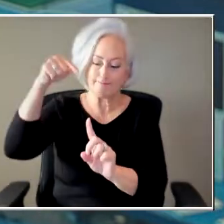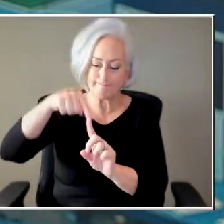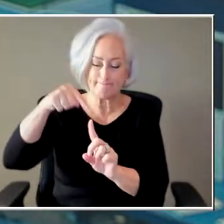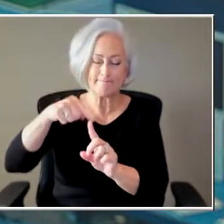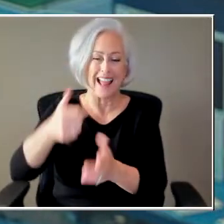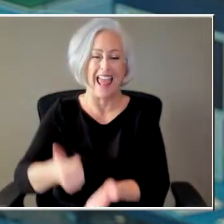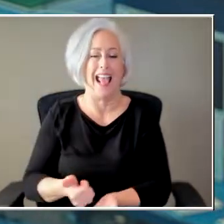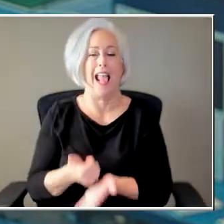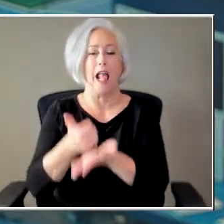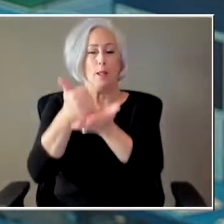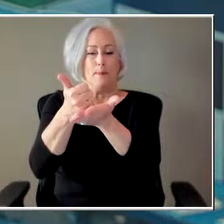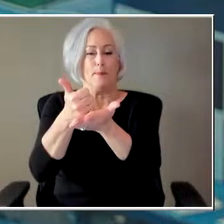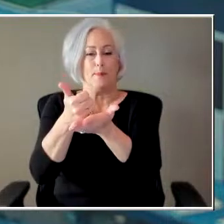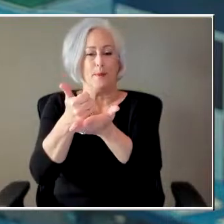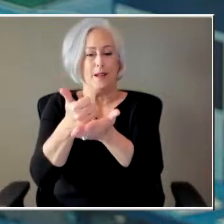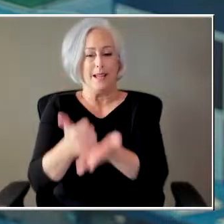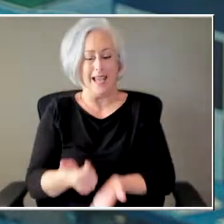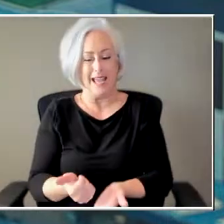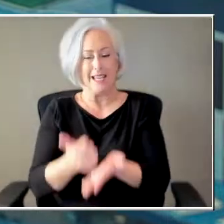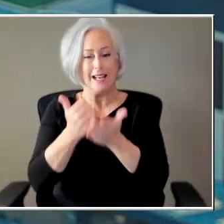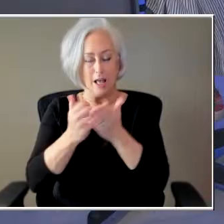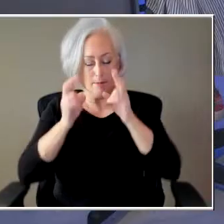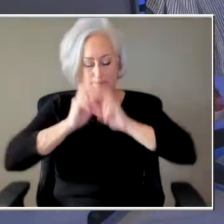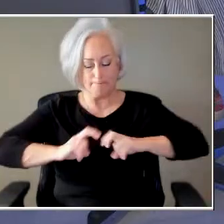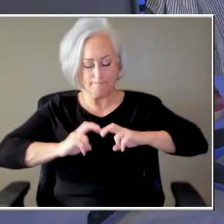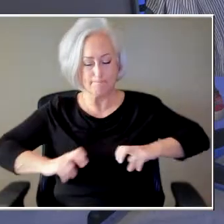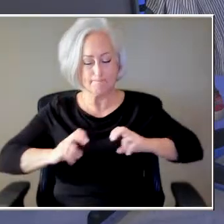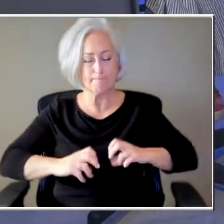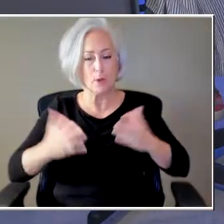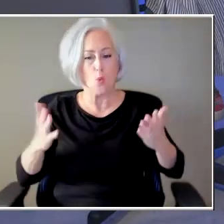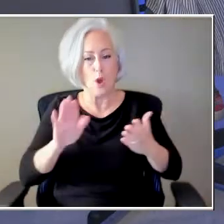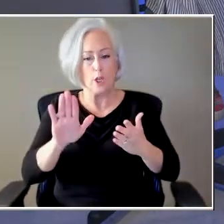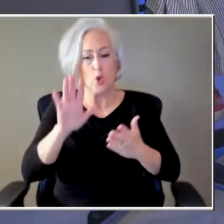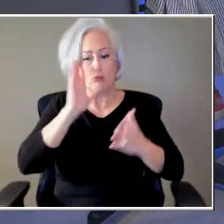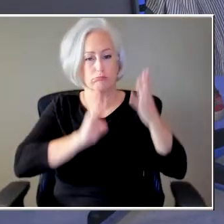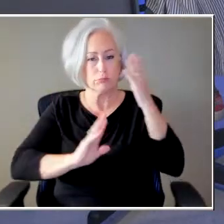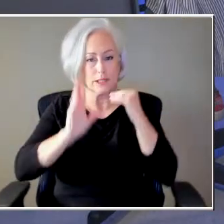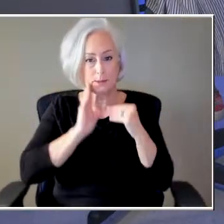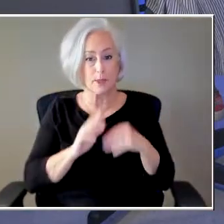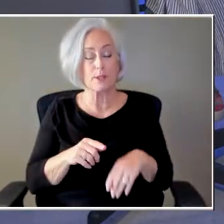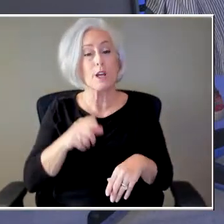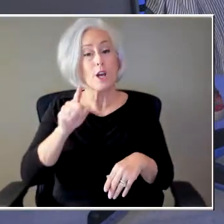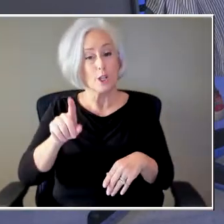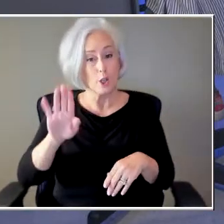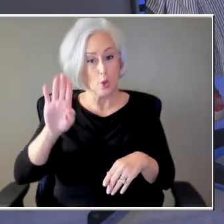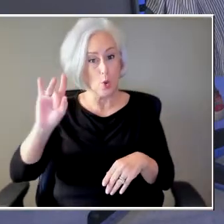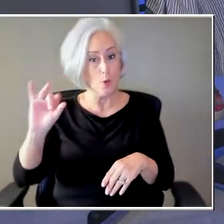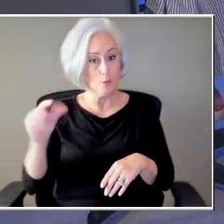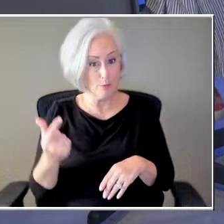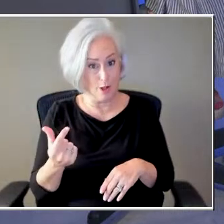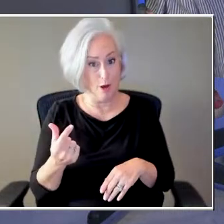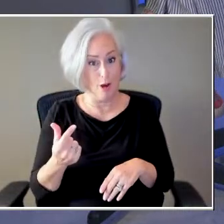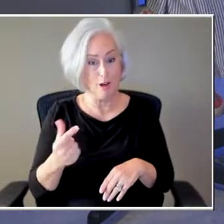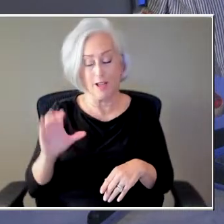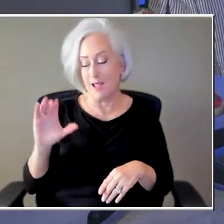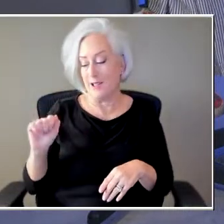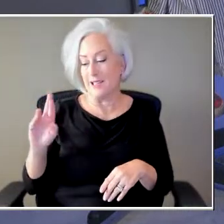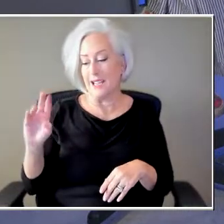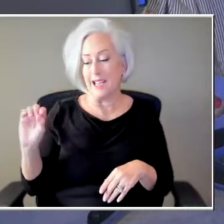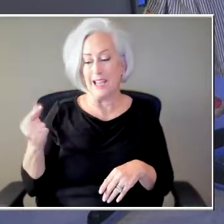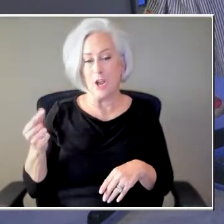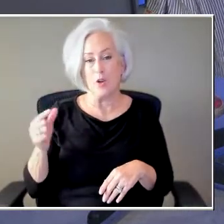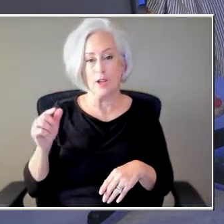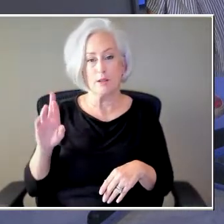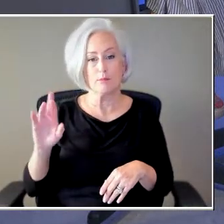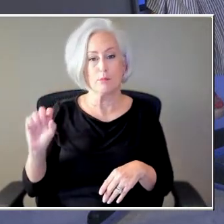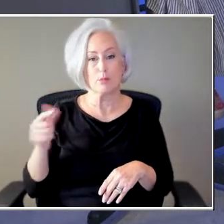insight into, whatever you're facing. And we've mentioned you've been blogging a lot on the website, yes. Caring Bridge, a lot of insightful posts. That